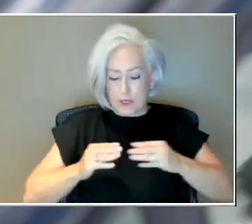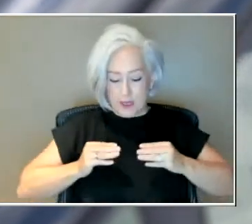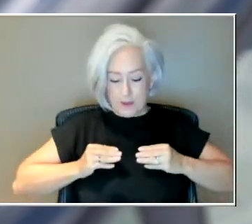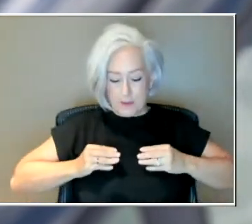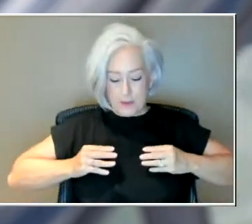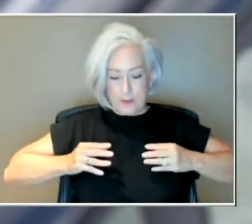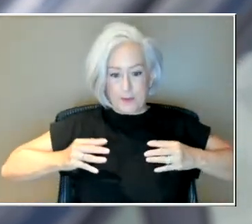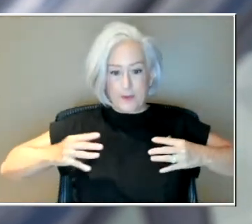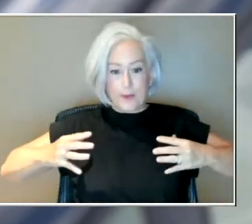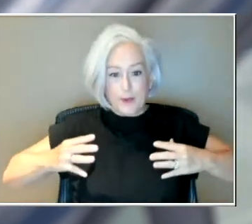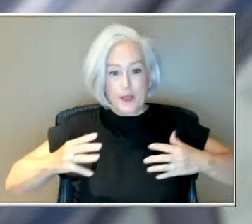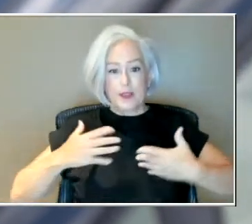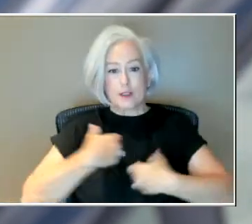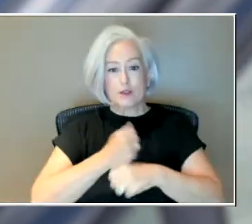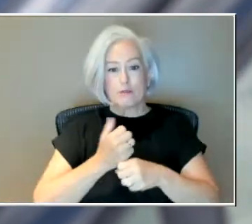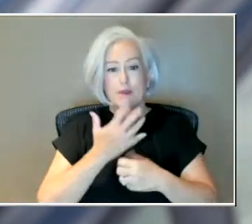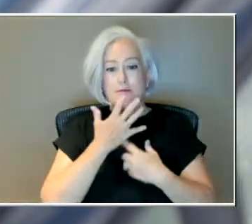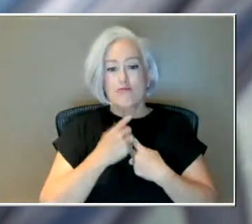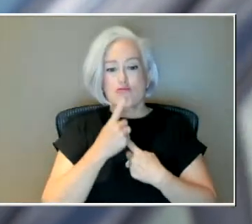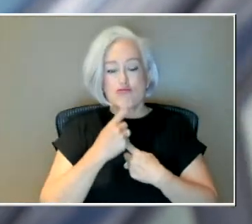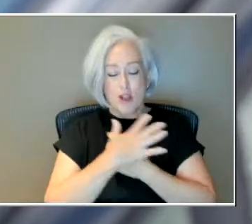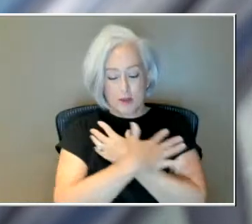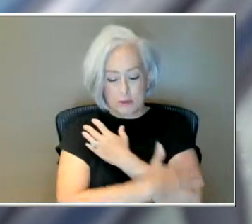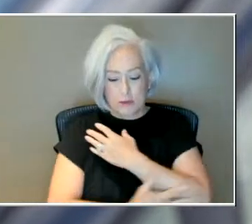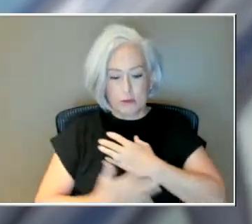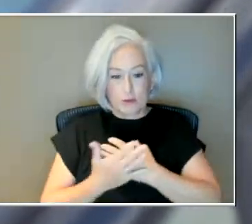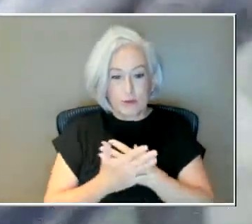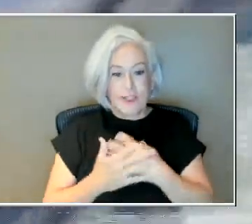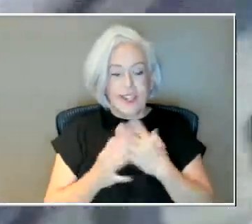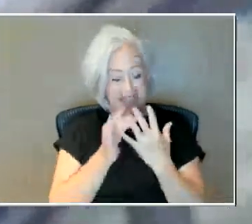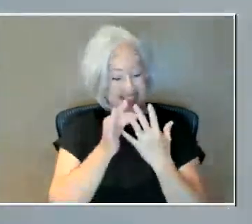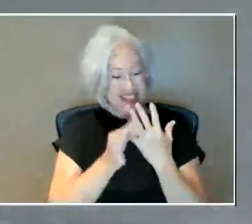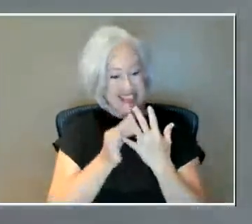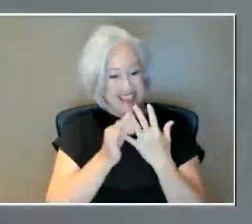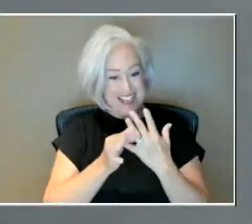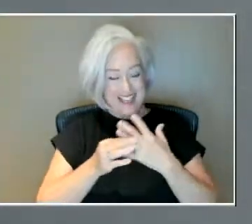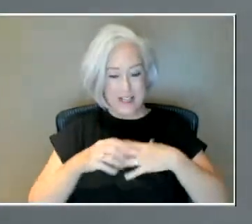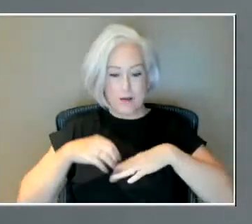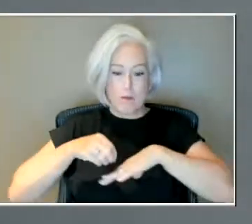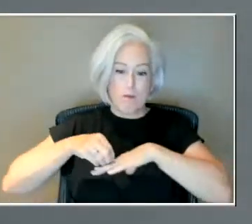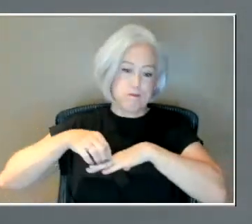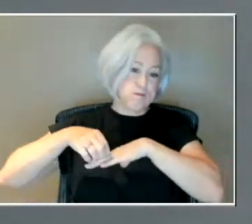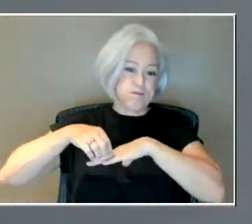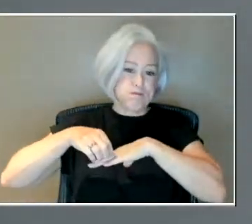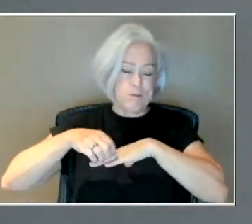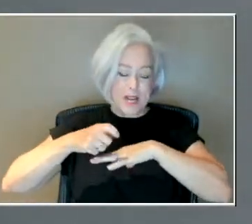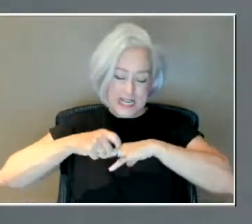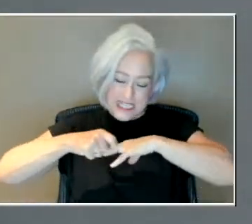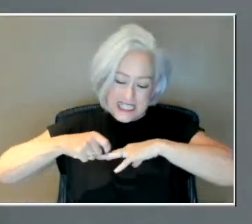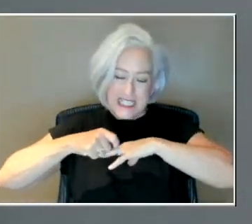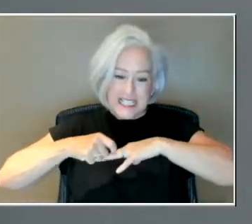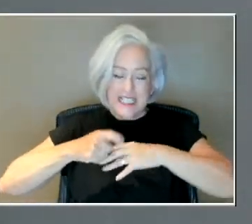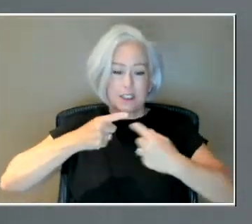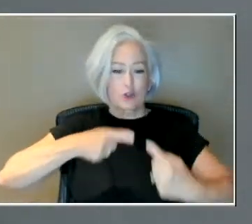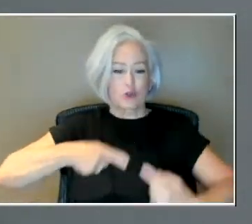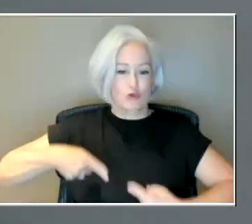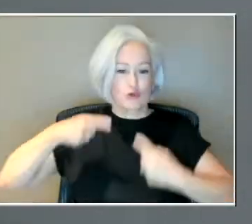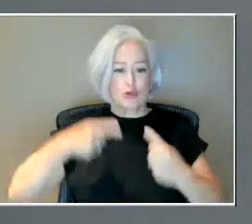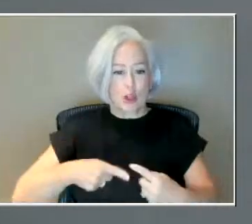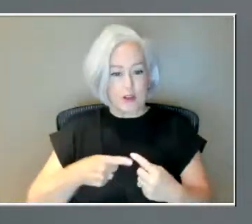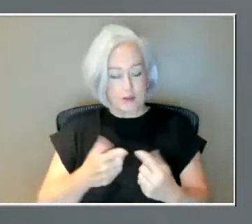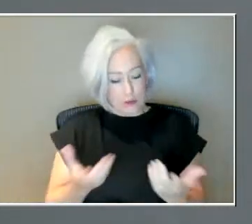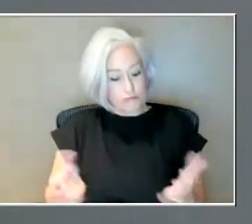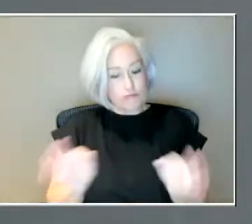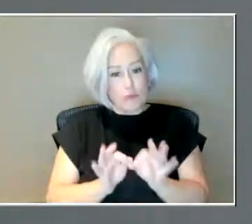you may need to get into a cool environment and drink some water. You really should listen to your body, Jill. And so if you're having